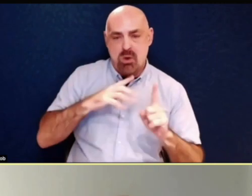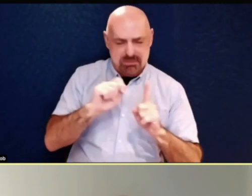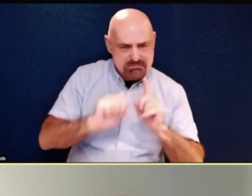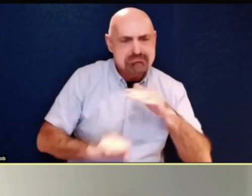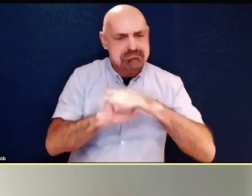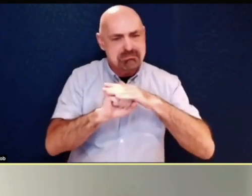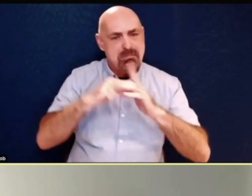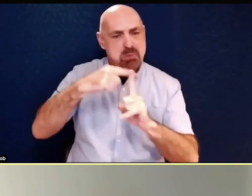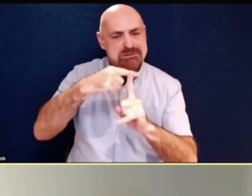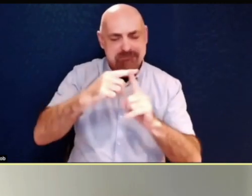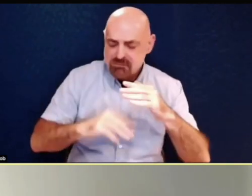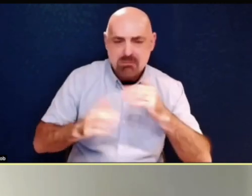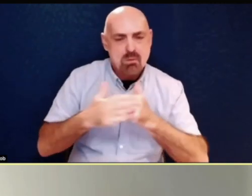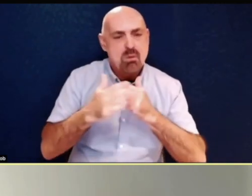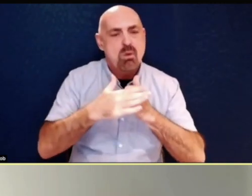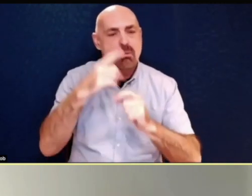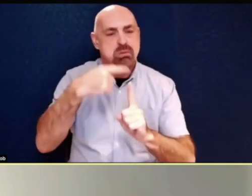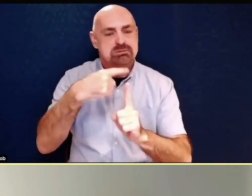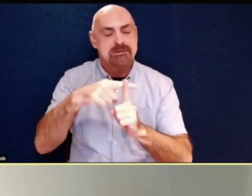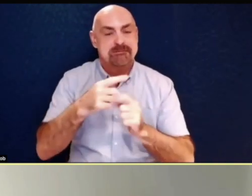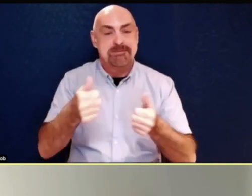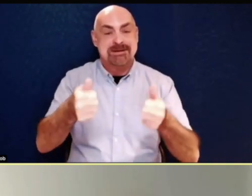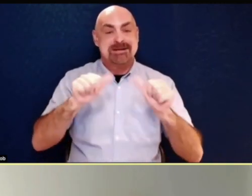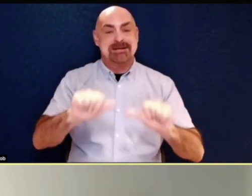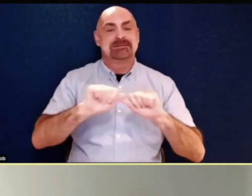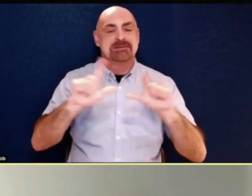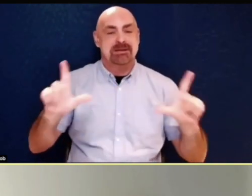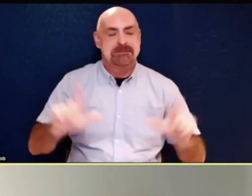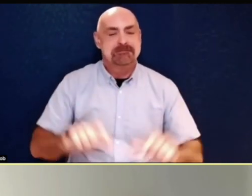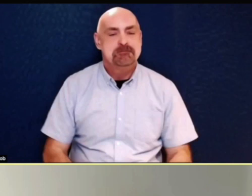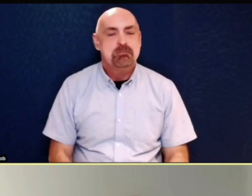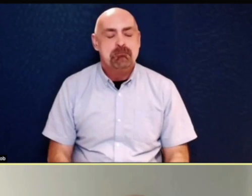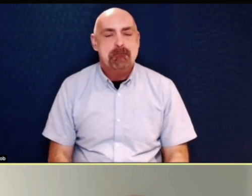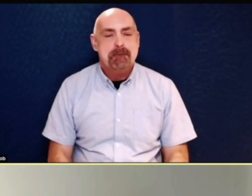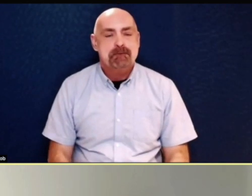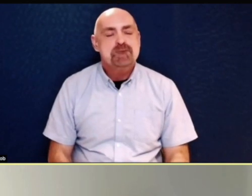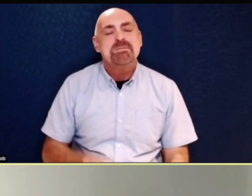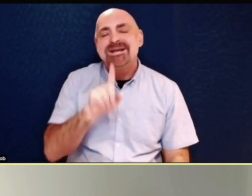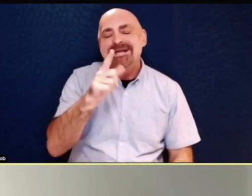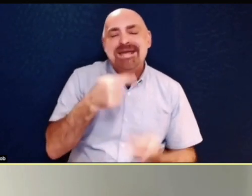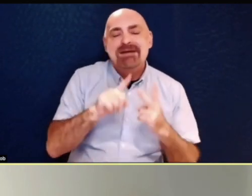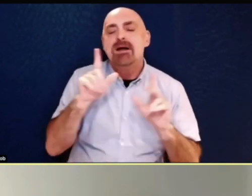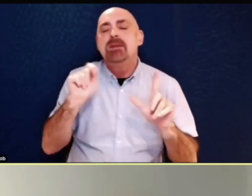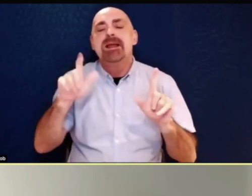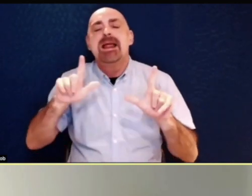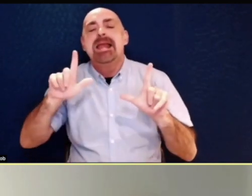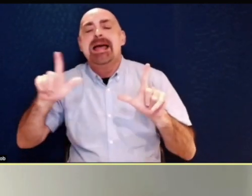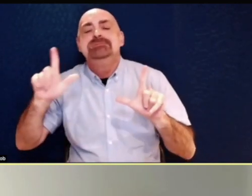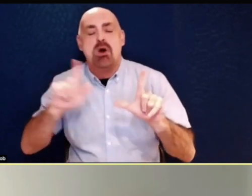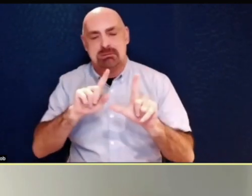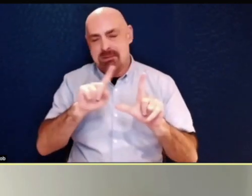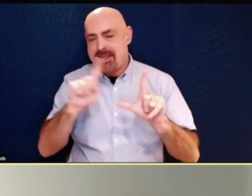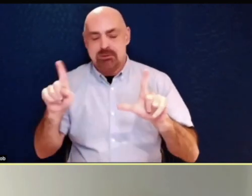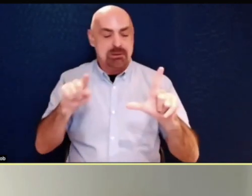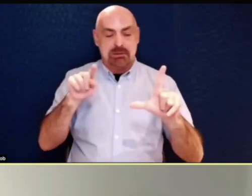positive. So if we now move on to the next slide and think about what happens if we intervene just a little bit later. So if we start at the age